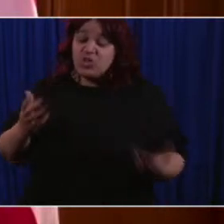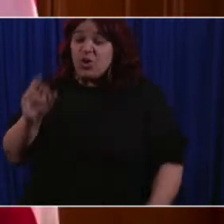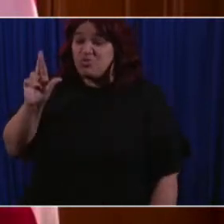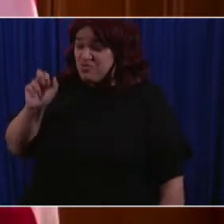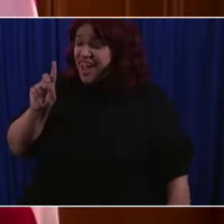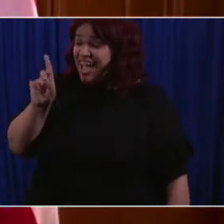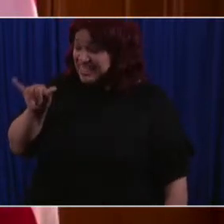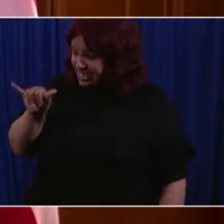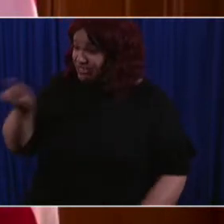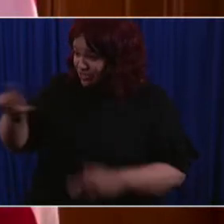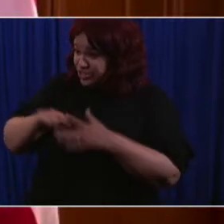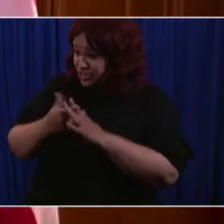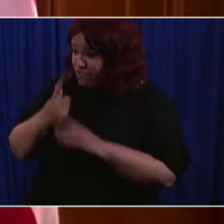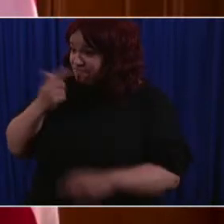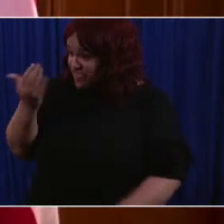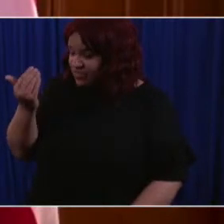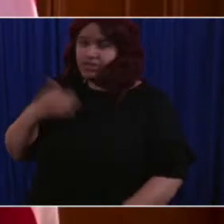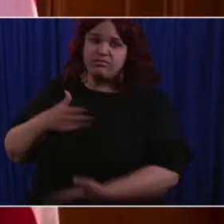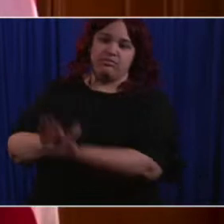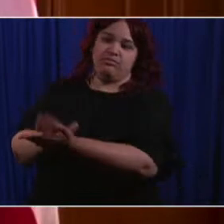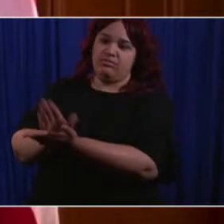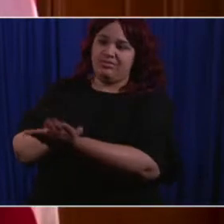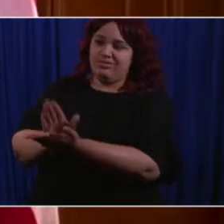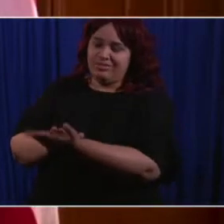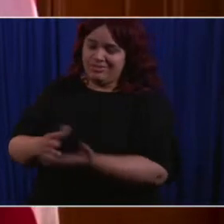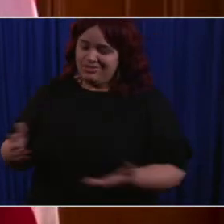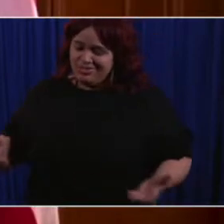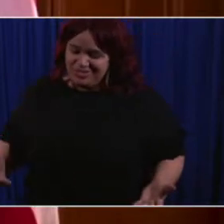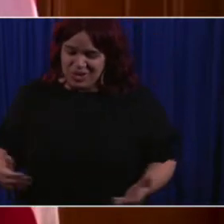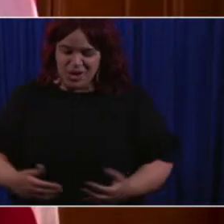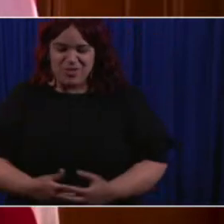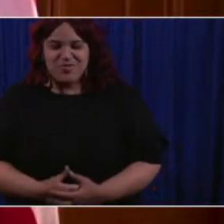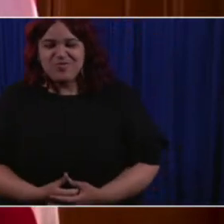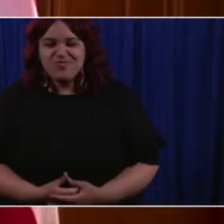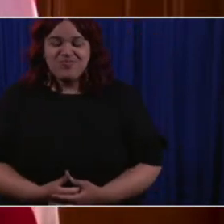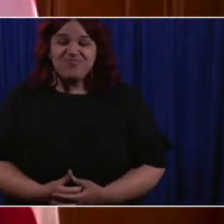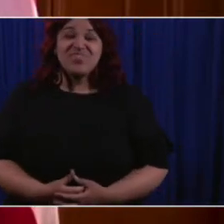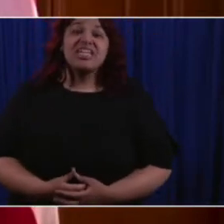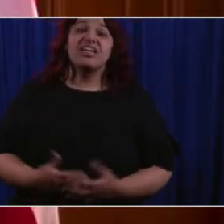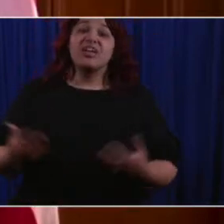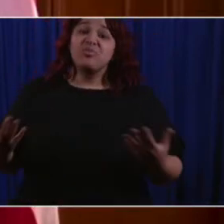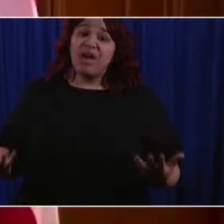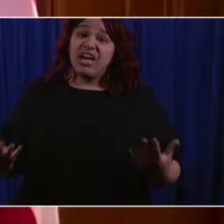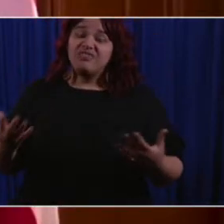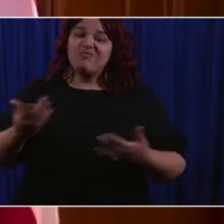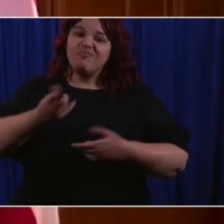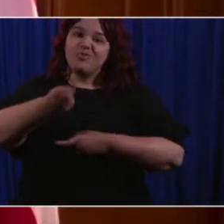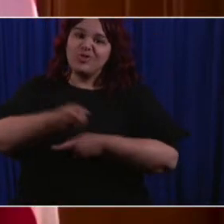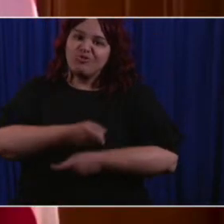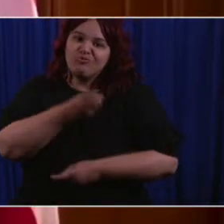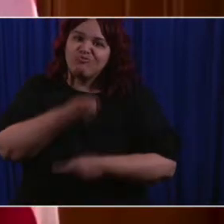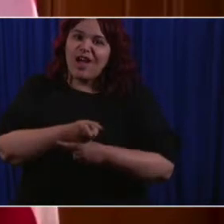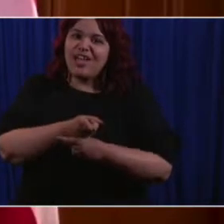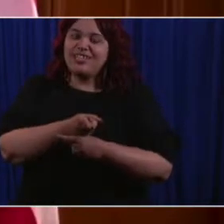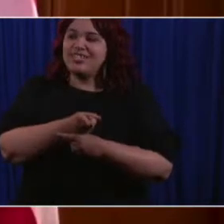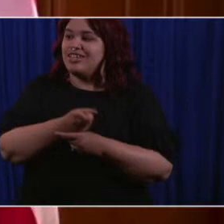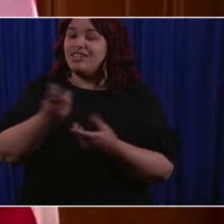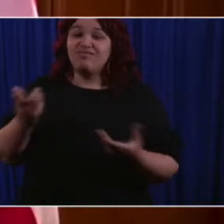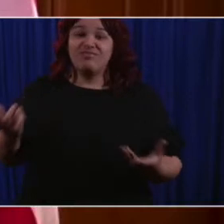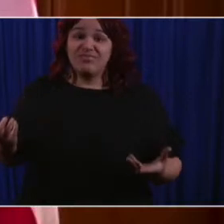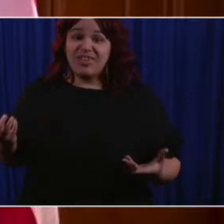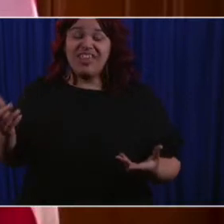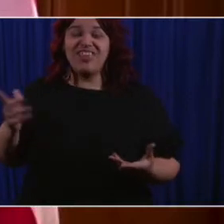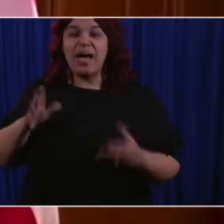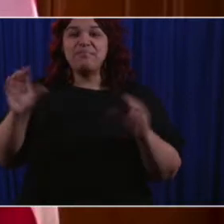The data you alluded to shows we are not much closer to that magic number that we were a week or two ago. And I wonder